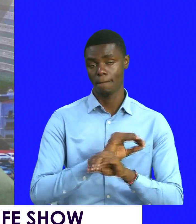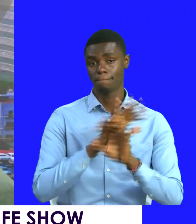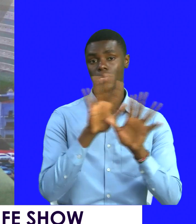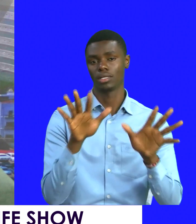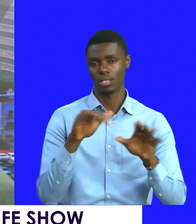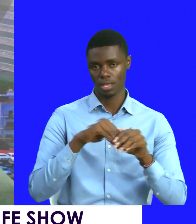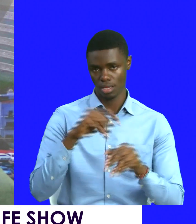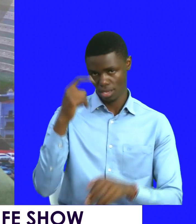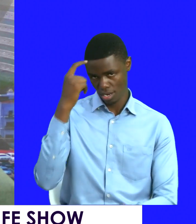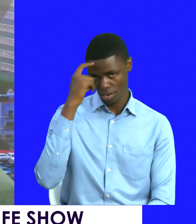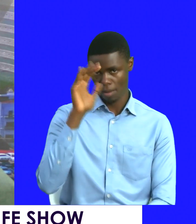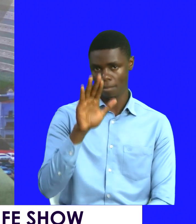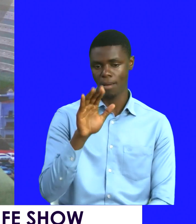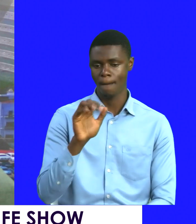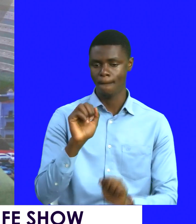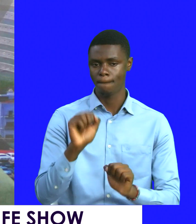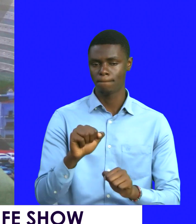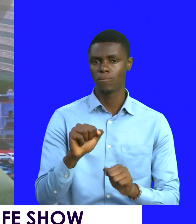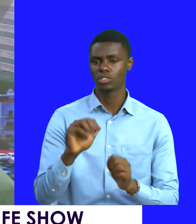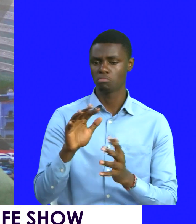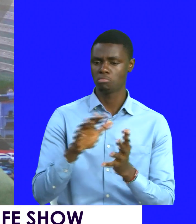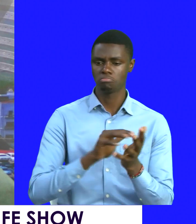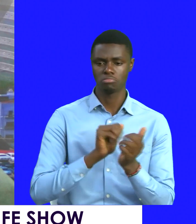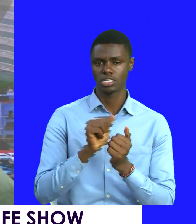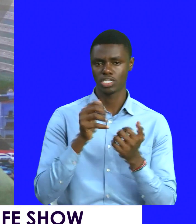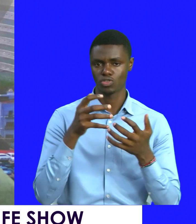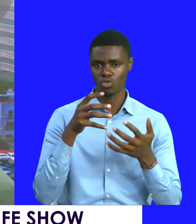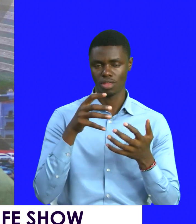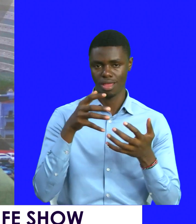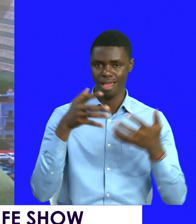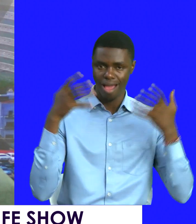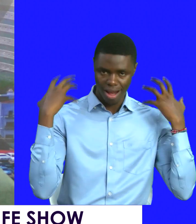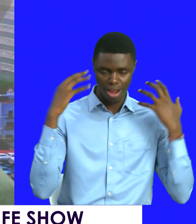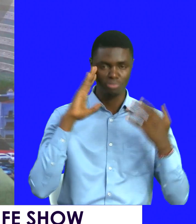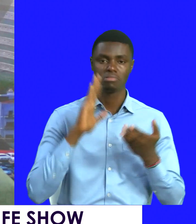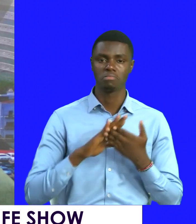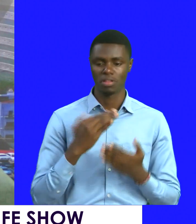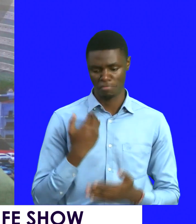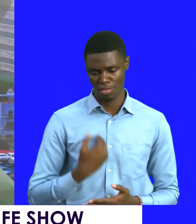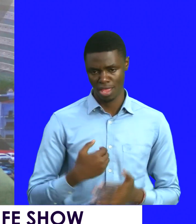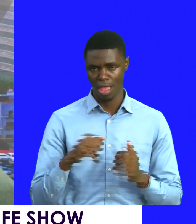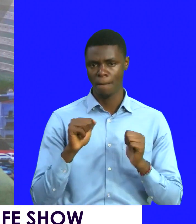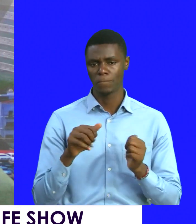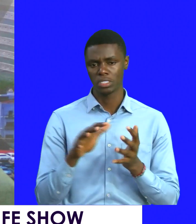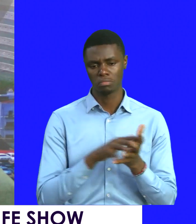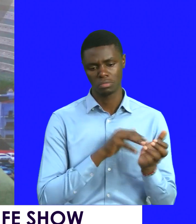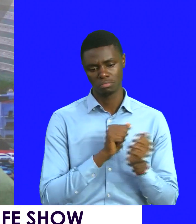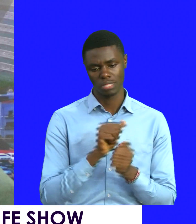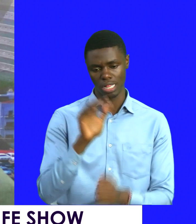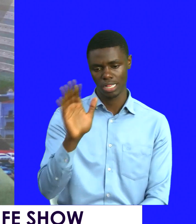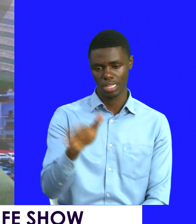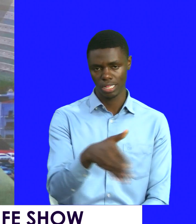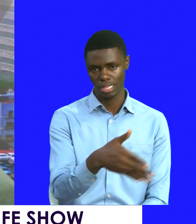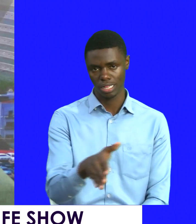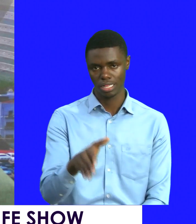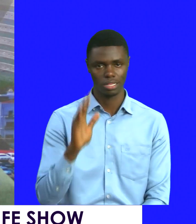your mind. You can bring down a lion, believe you me. You can bring down an elephant, believe